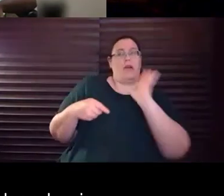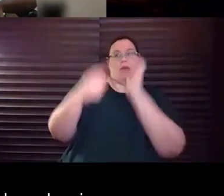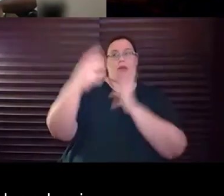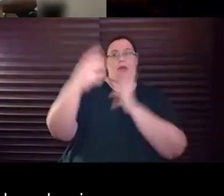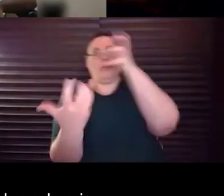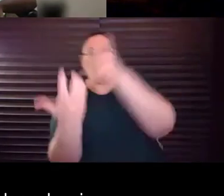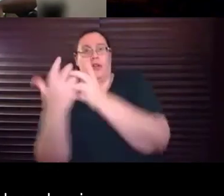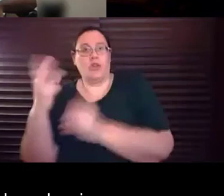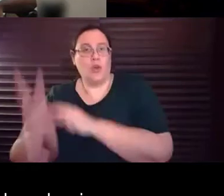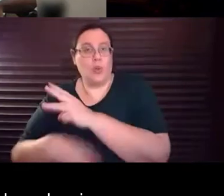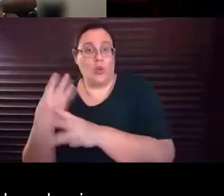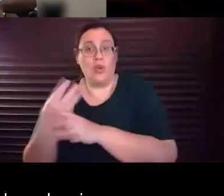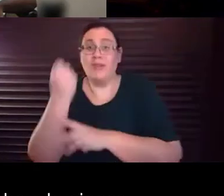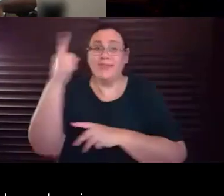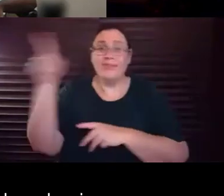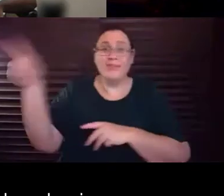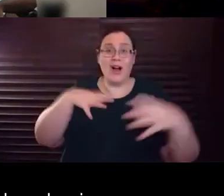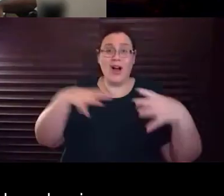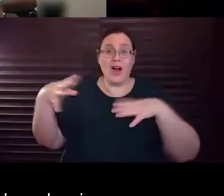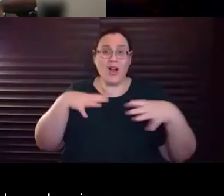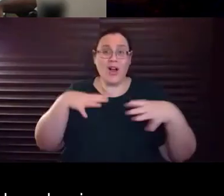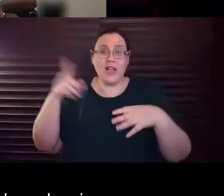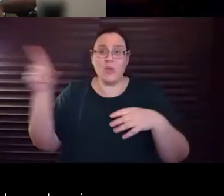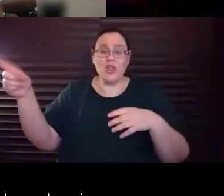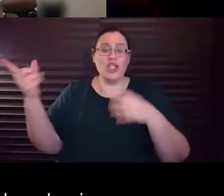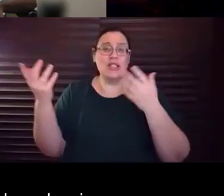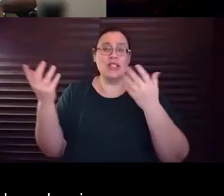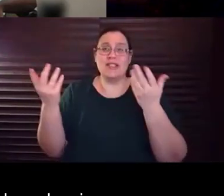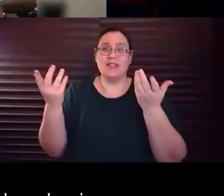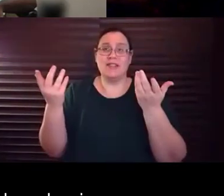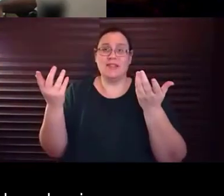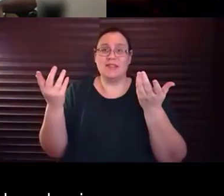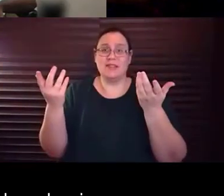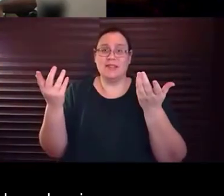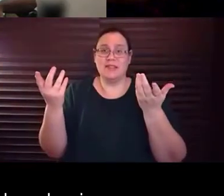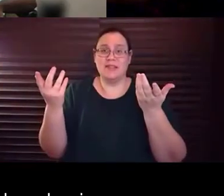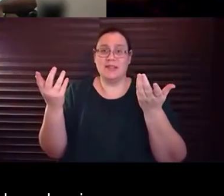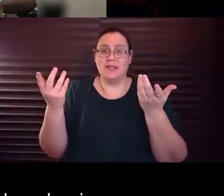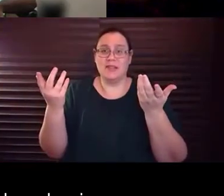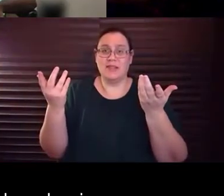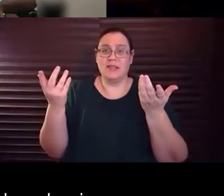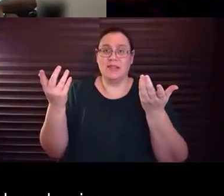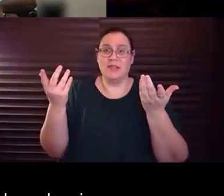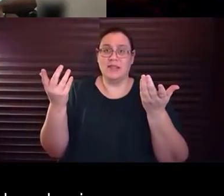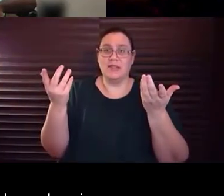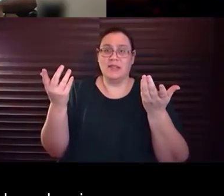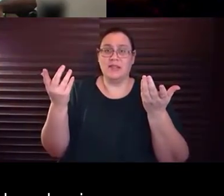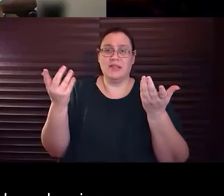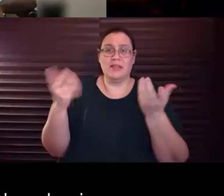Hollywood is so weird. It changes every minute.